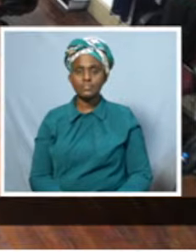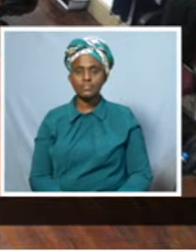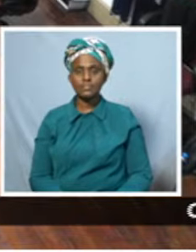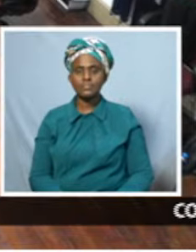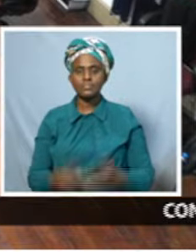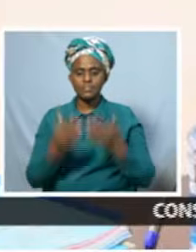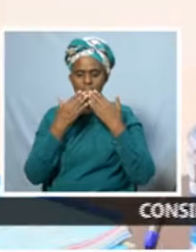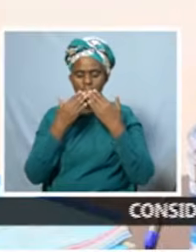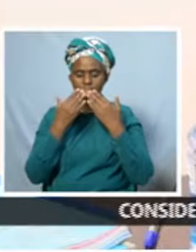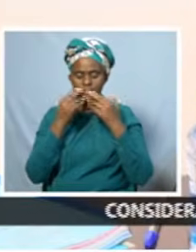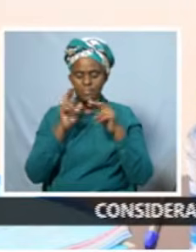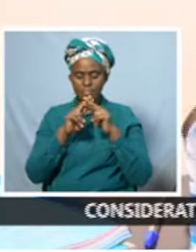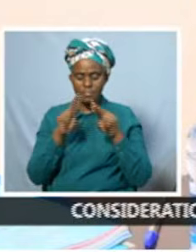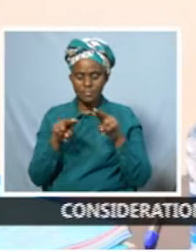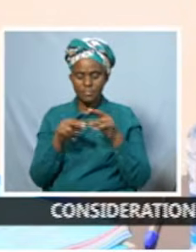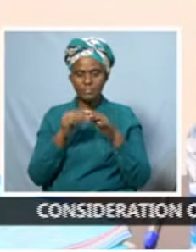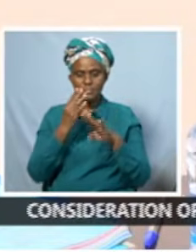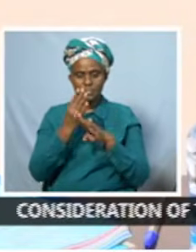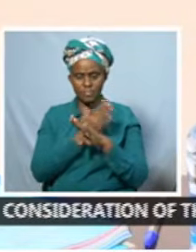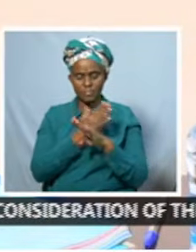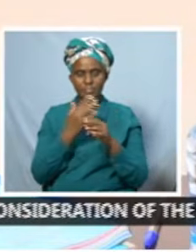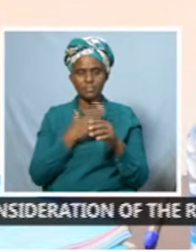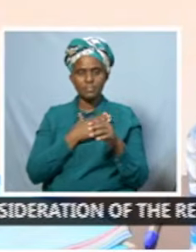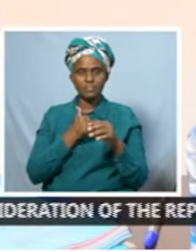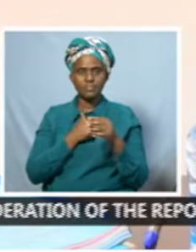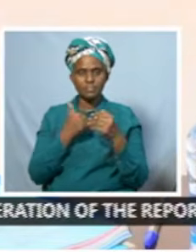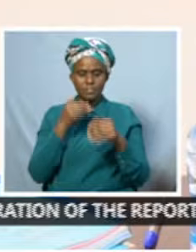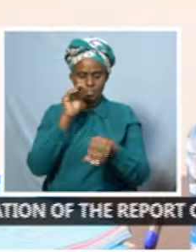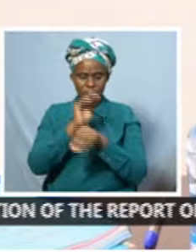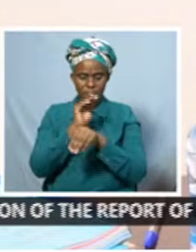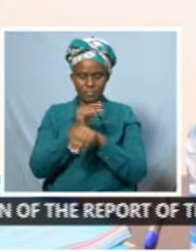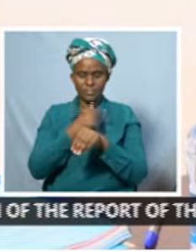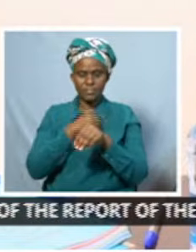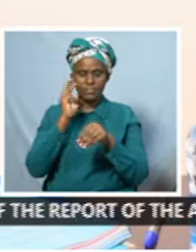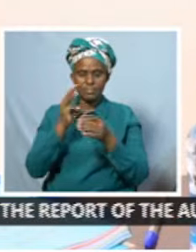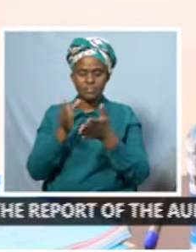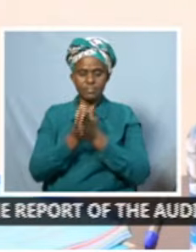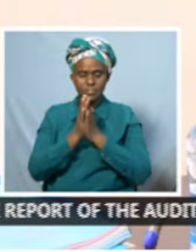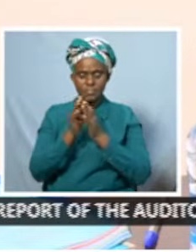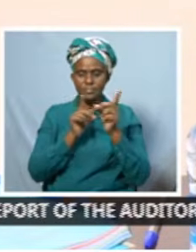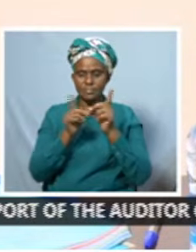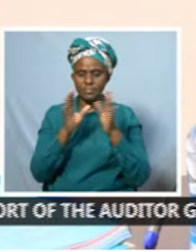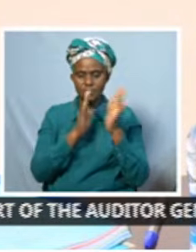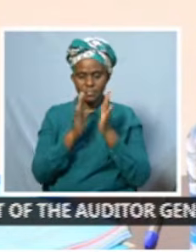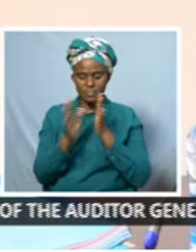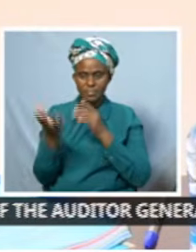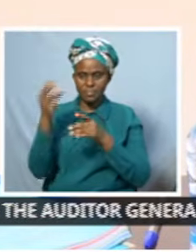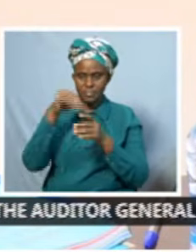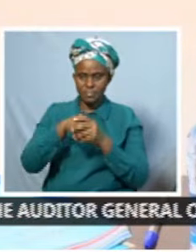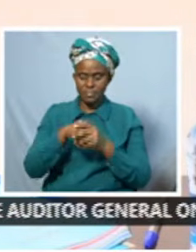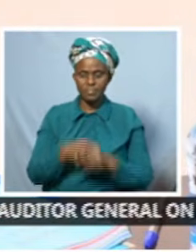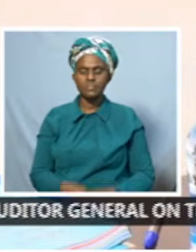Thank you, Chair. Before I comment, I'll ask Director Planning to come in.